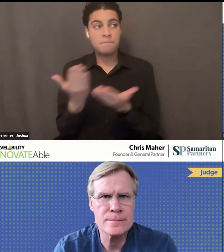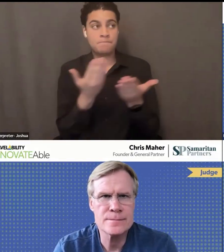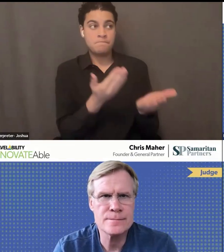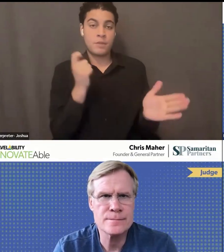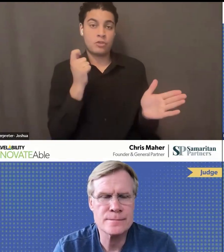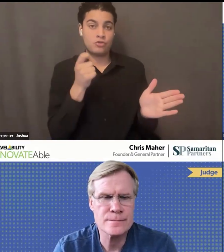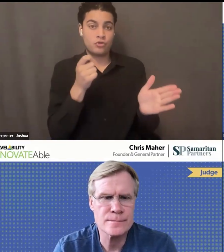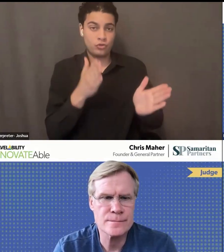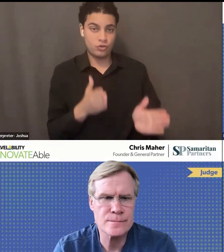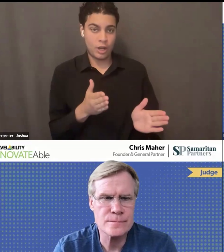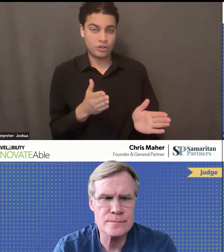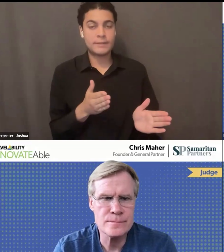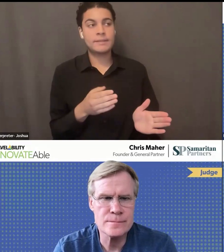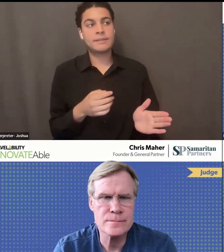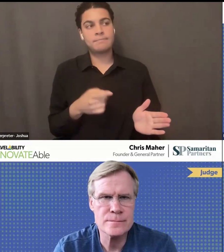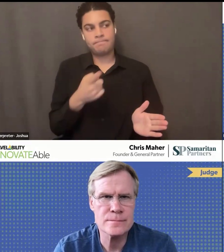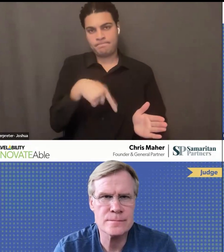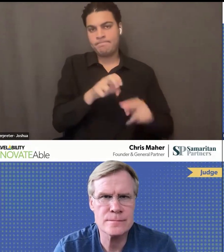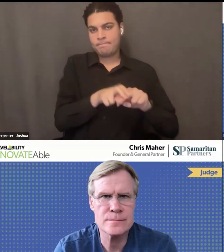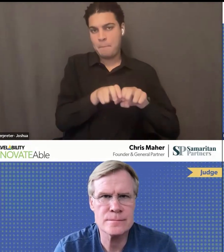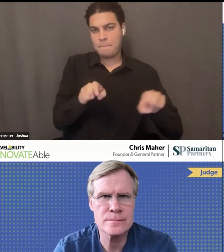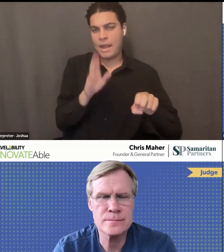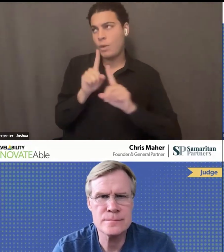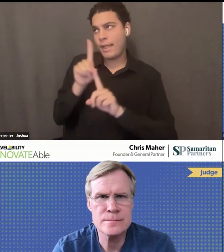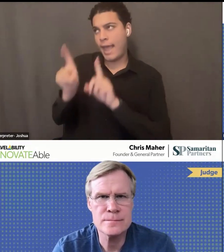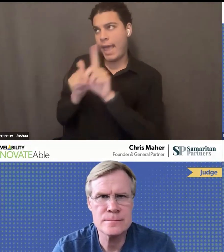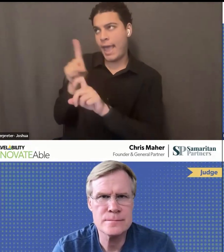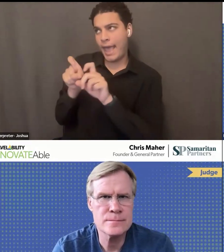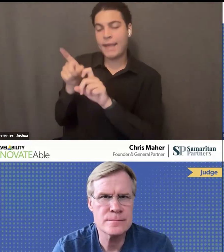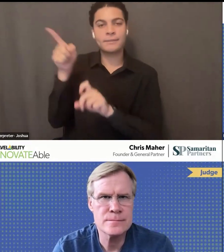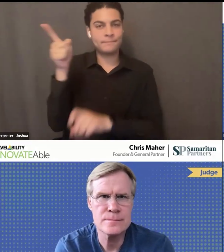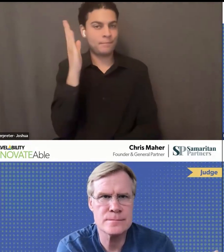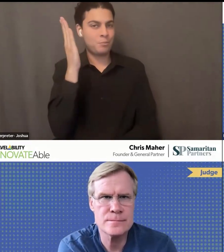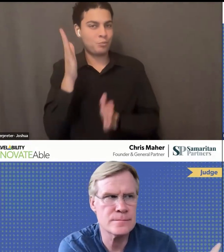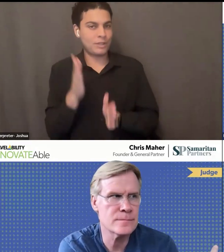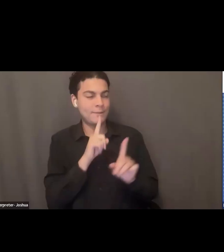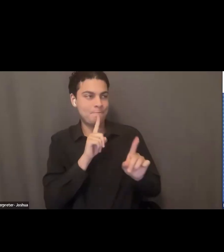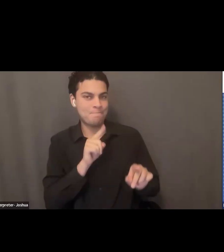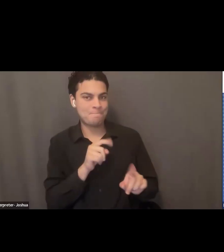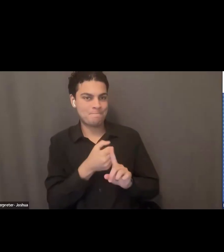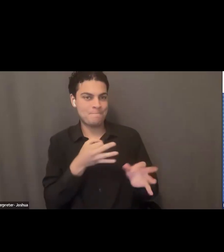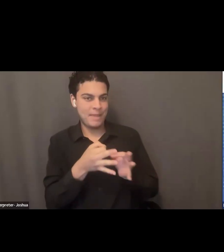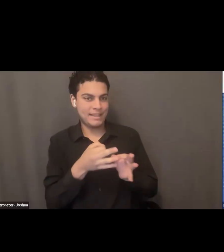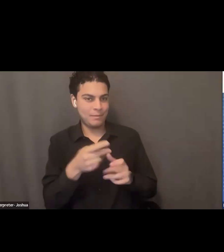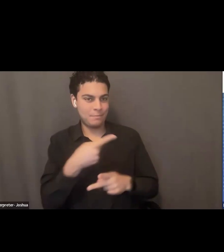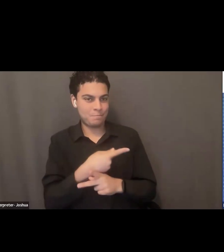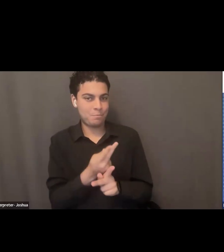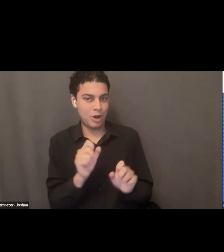minutes to answer the judges' questions. So we're going to start with those questions first. We have up Chris